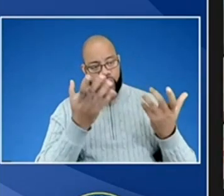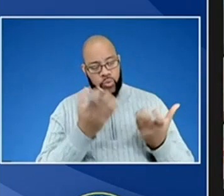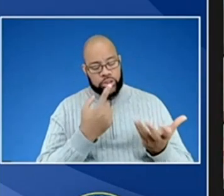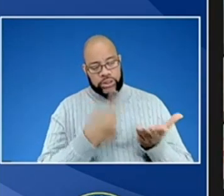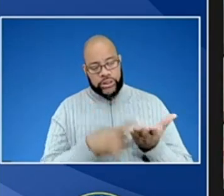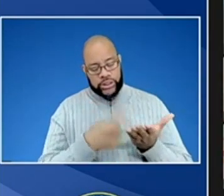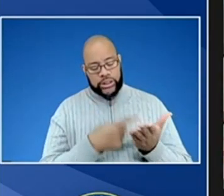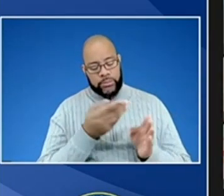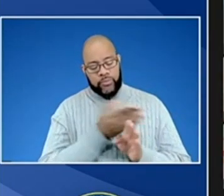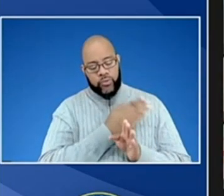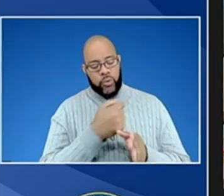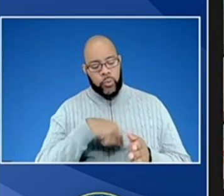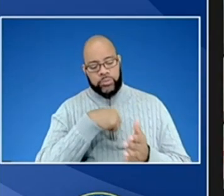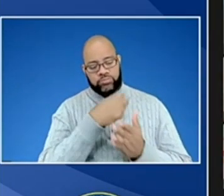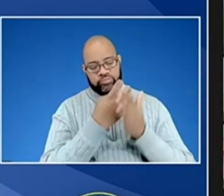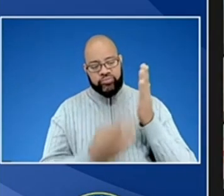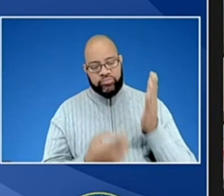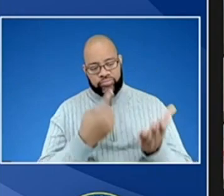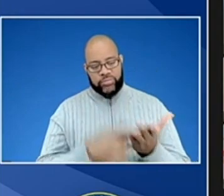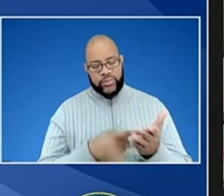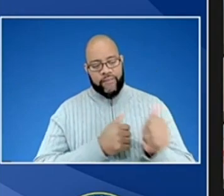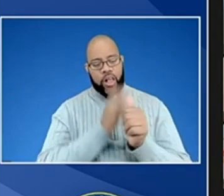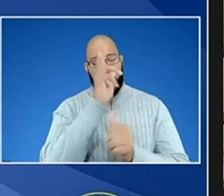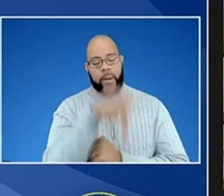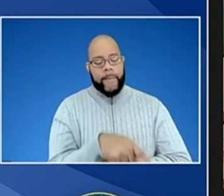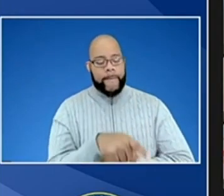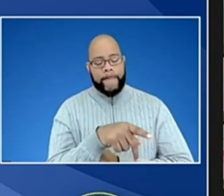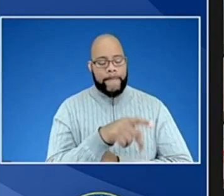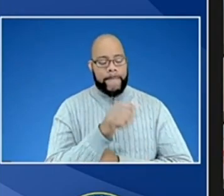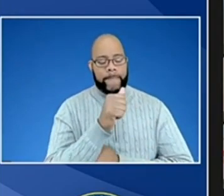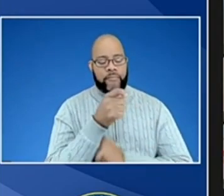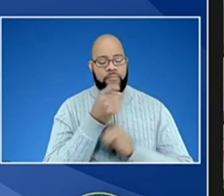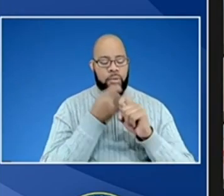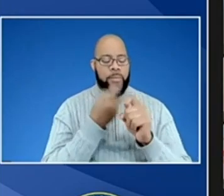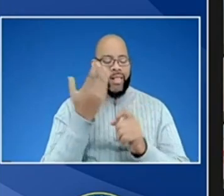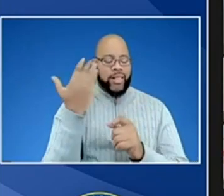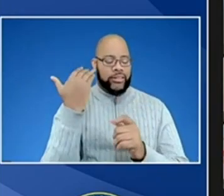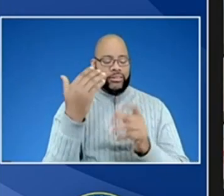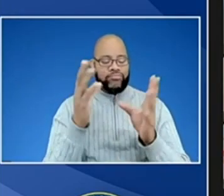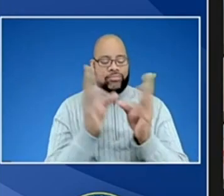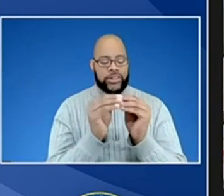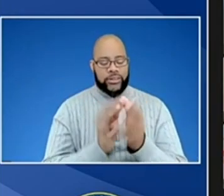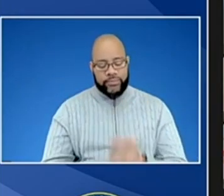about before we go into the follow-up of from last session?